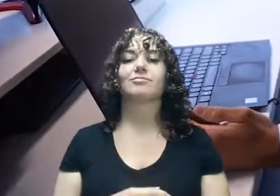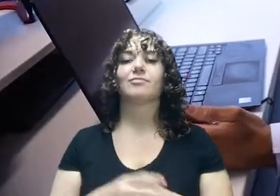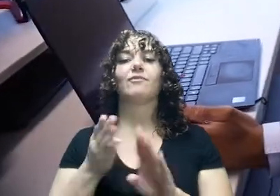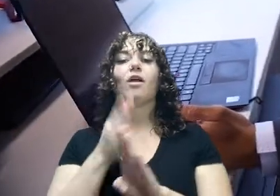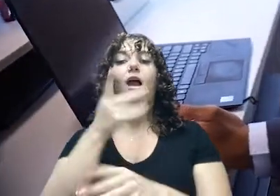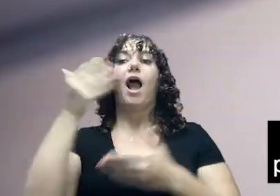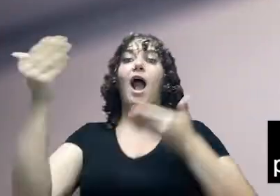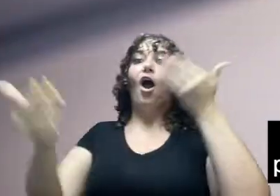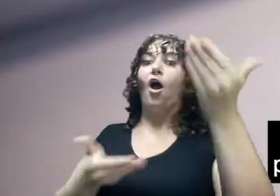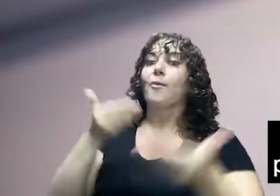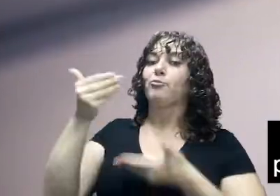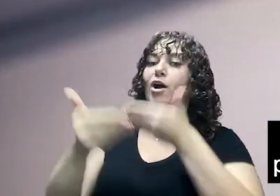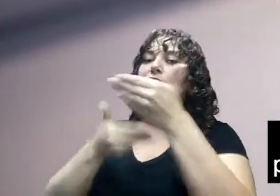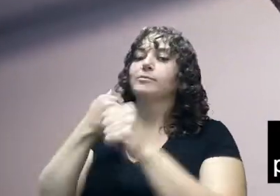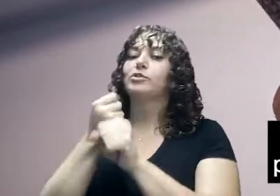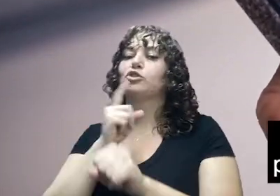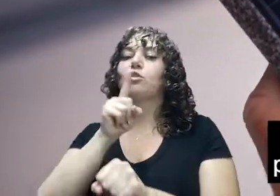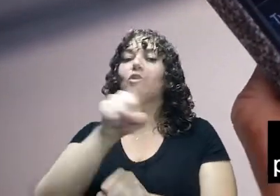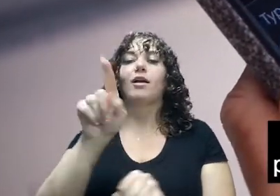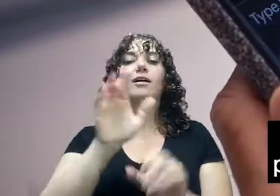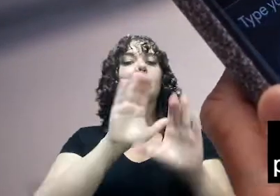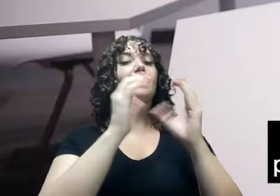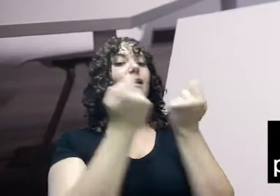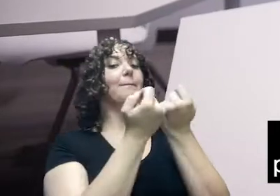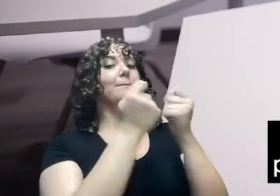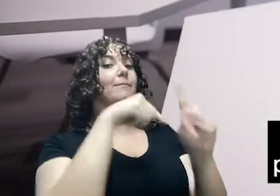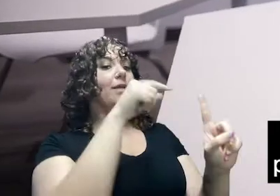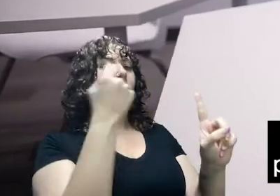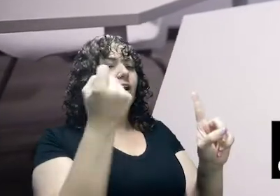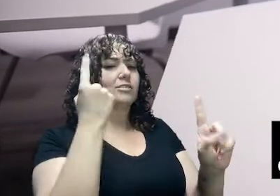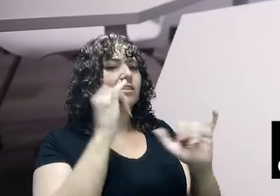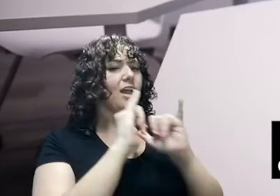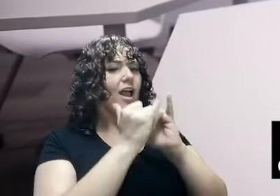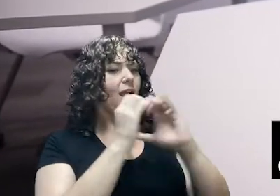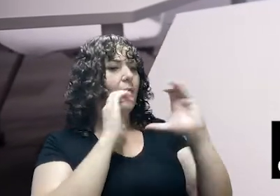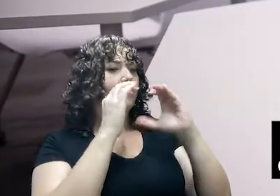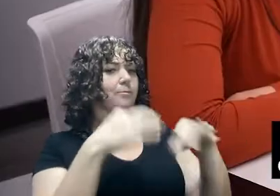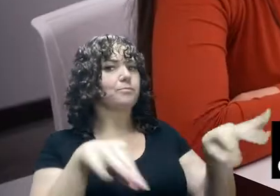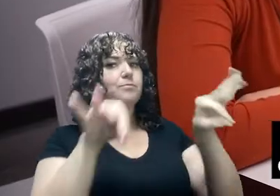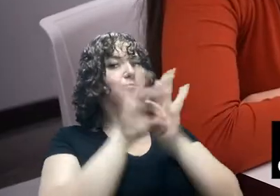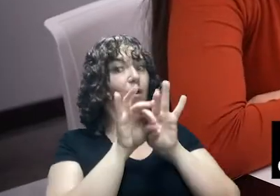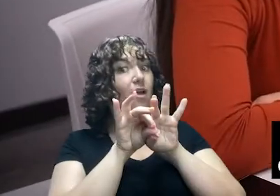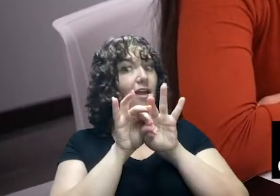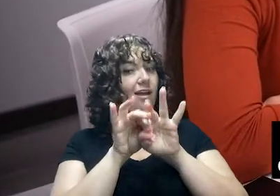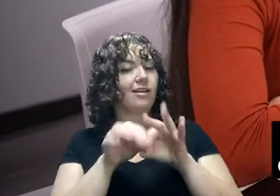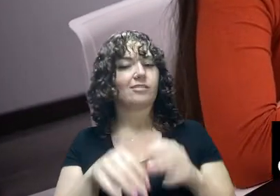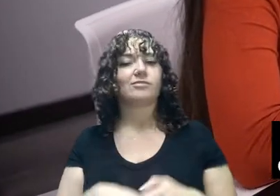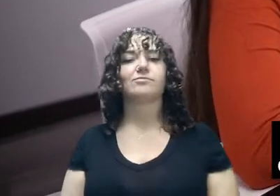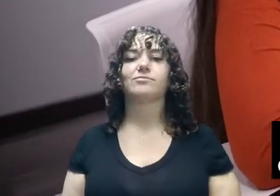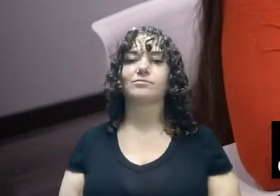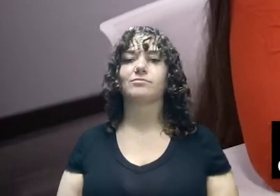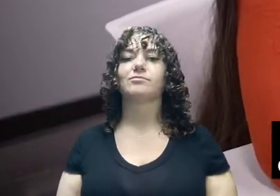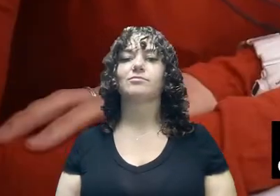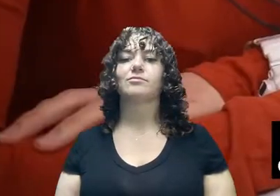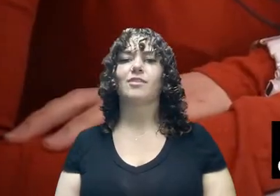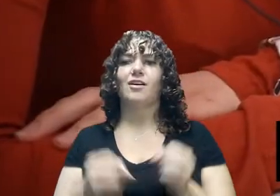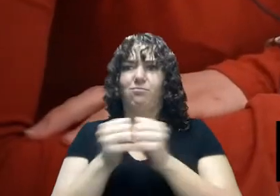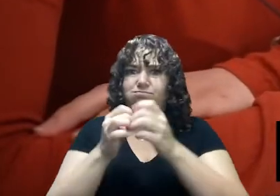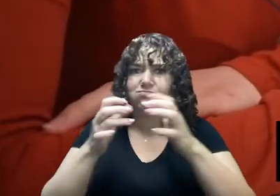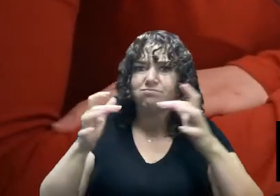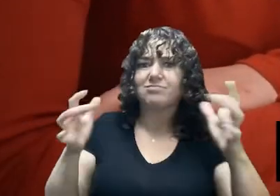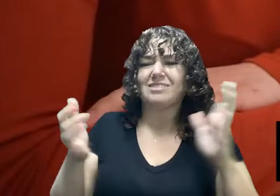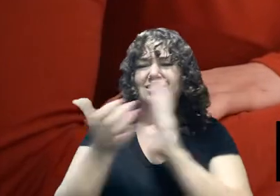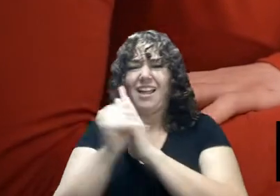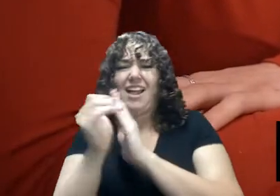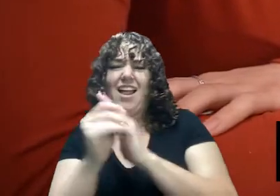eliminated. Before starting the hiring process, make sure your team understands the importance of accessible communication.